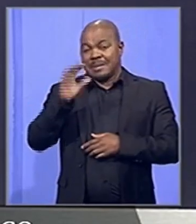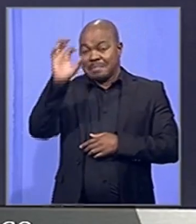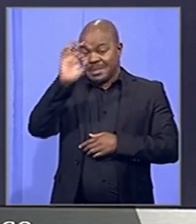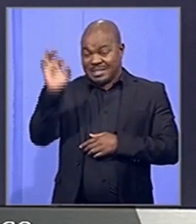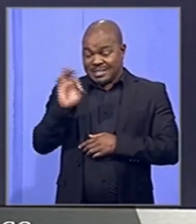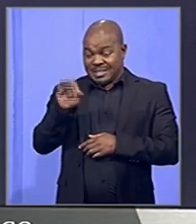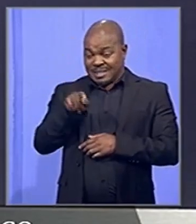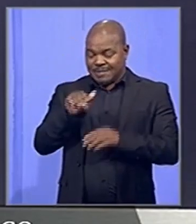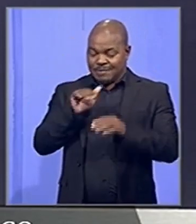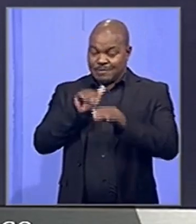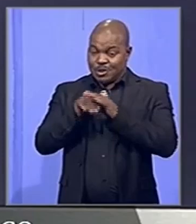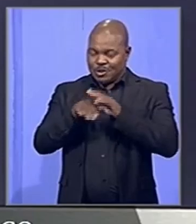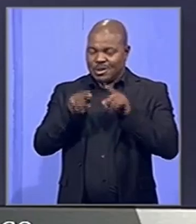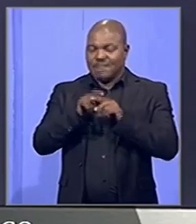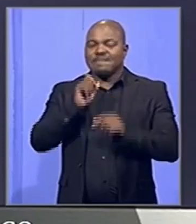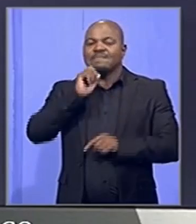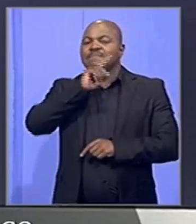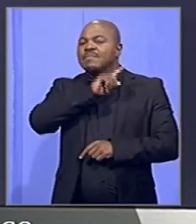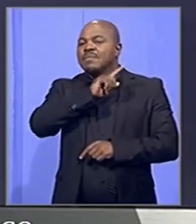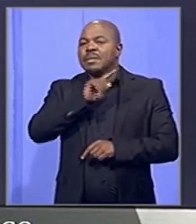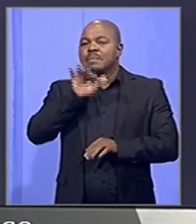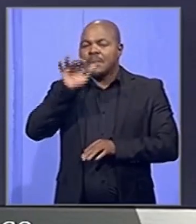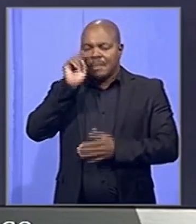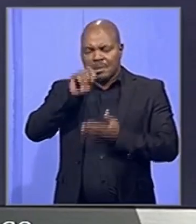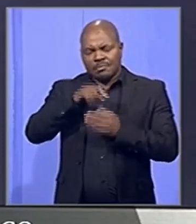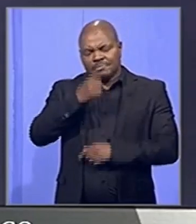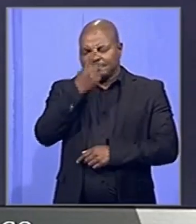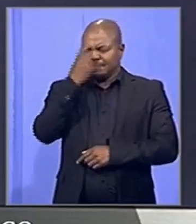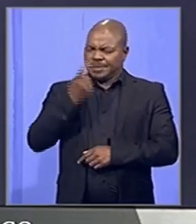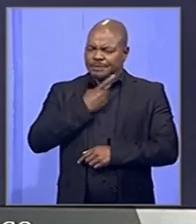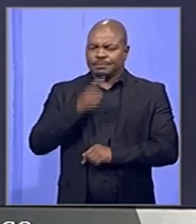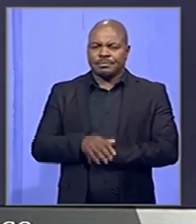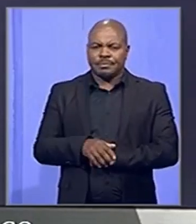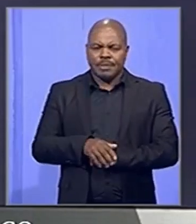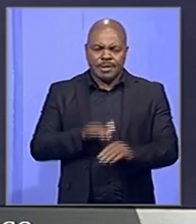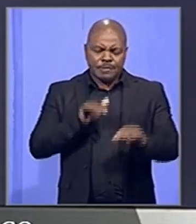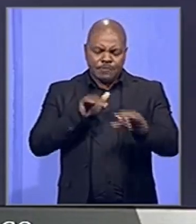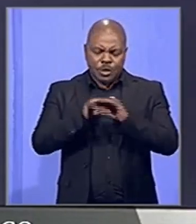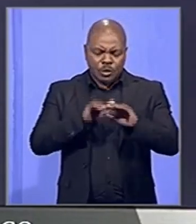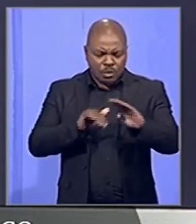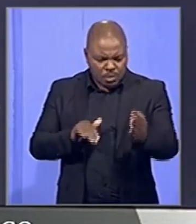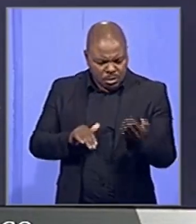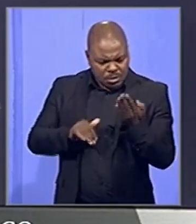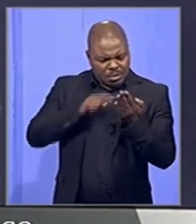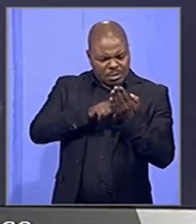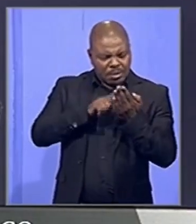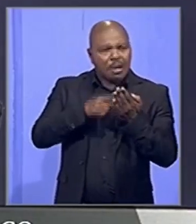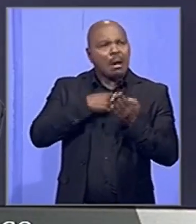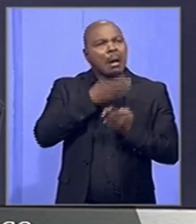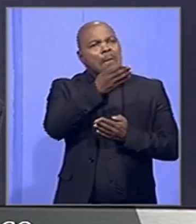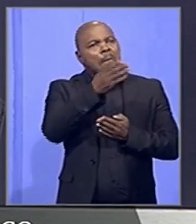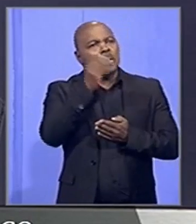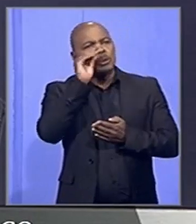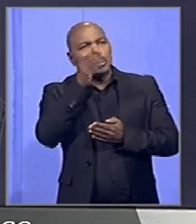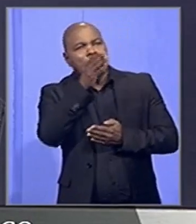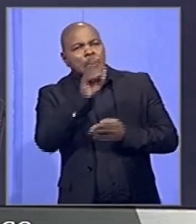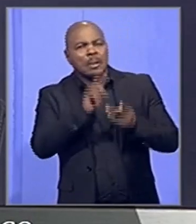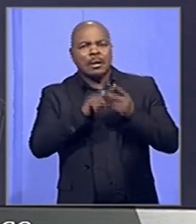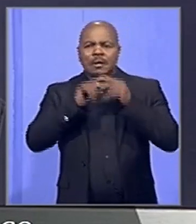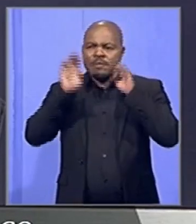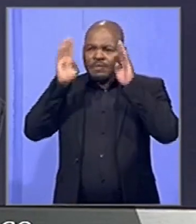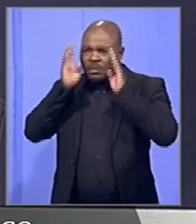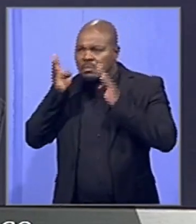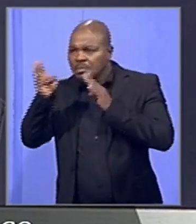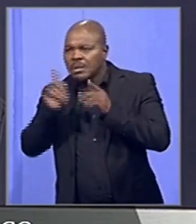tsona ke di fake. So batho tshwantse ba ipotsa hore ha video e hlaso ke bone ditabeng ke bone Facebookong